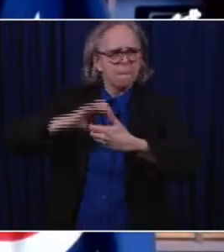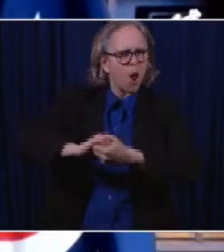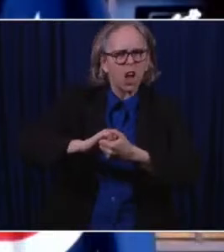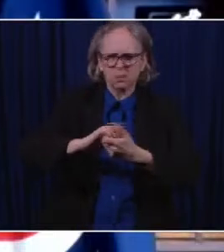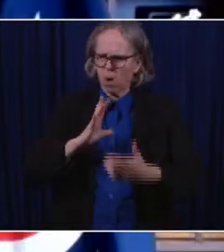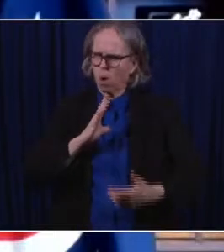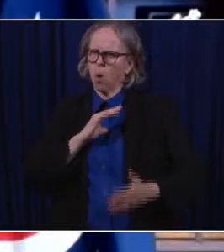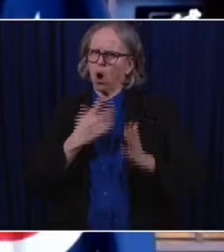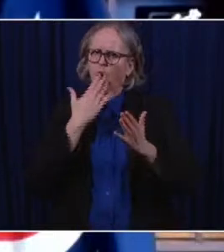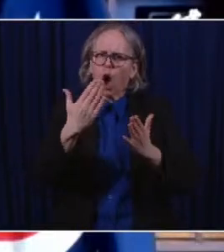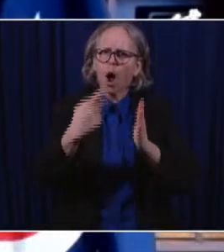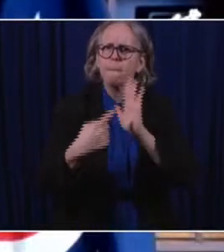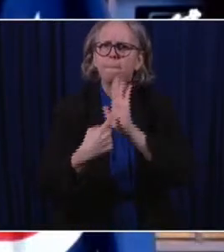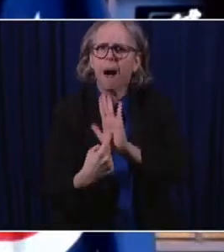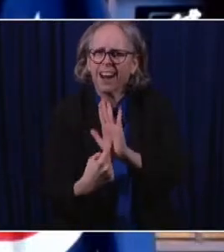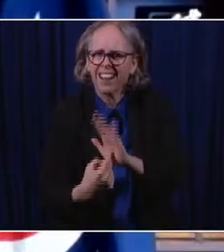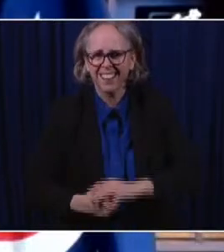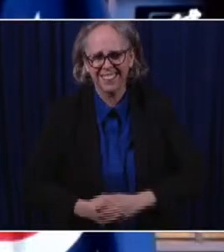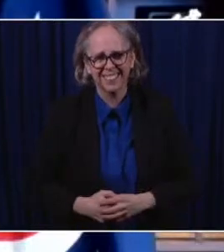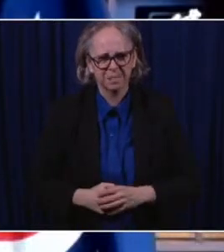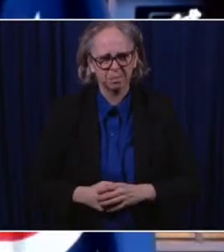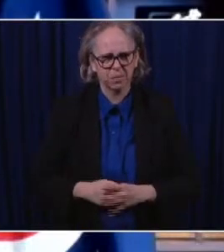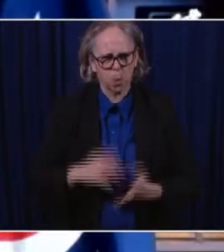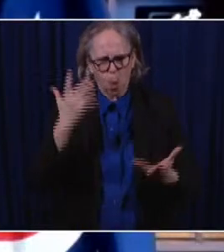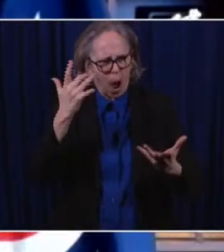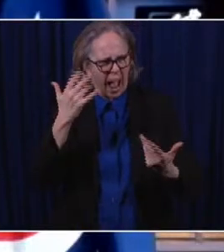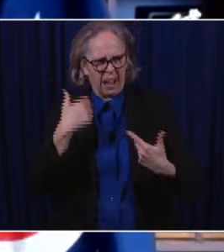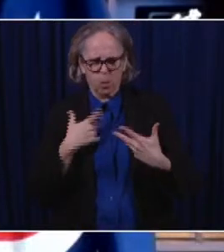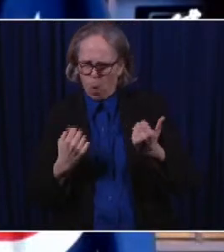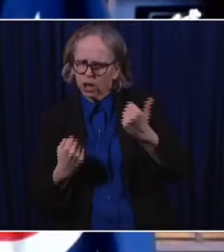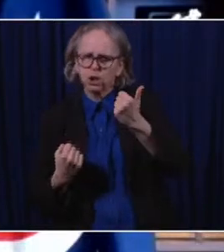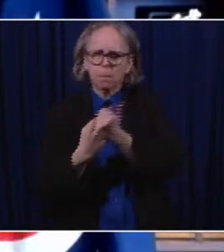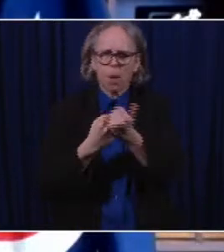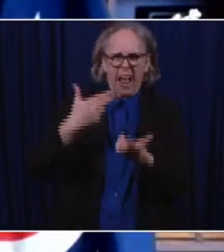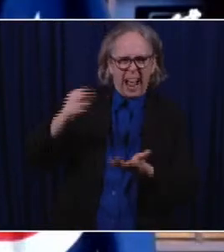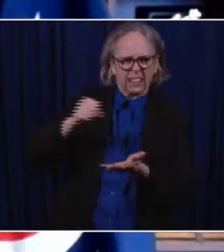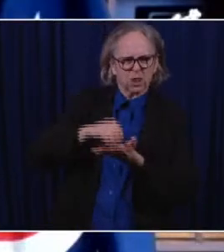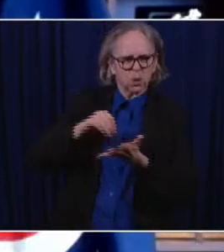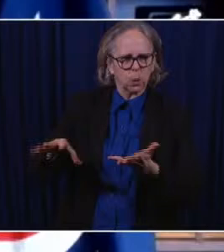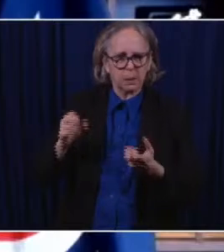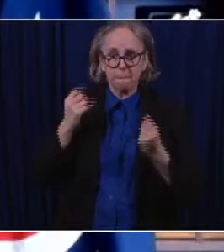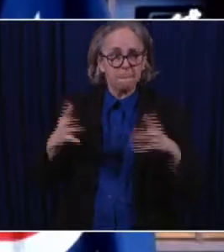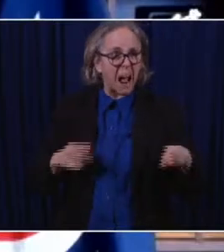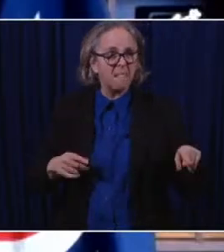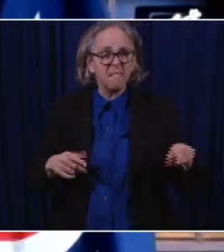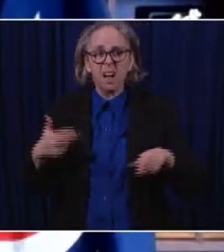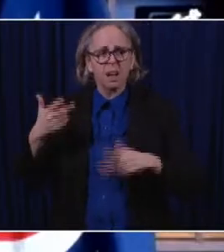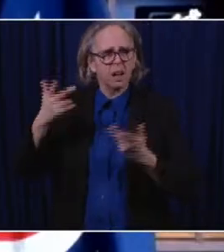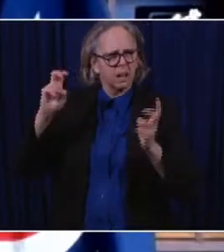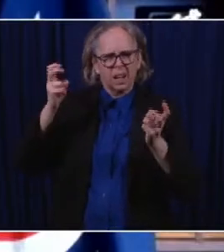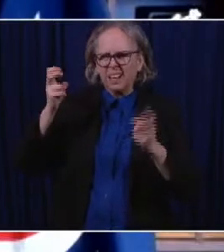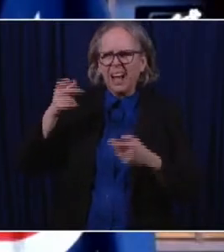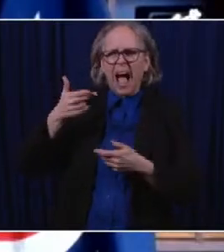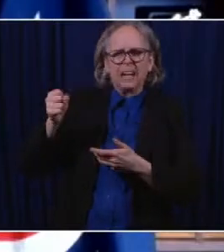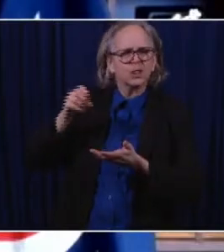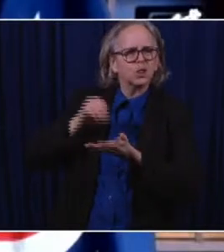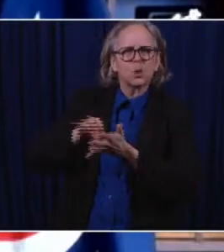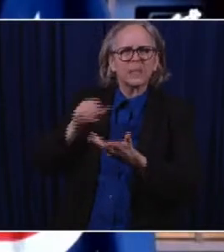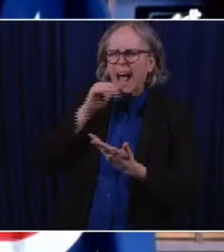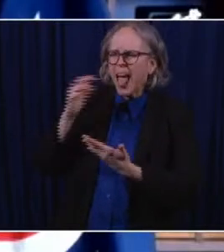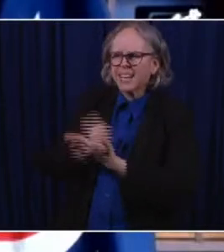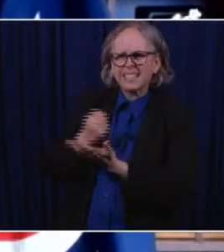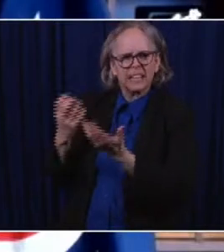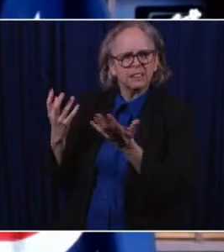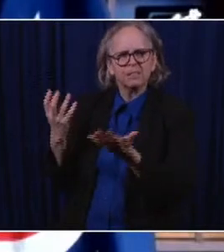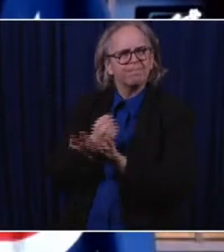from underserved backgrounds, with the skills and credentials they need for in-demand STEM jobs. And